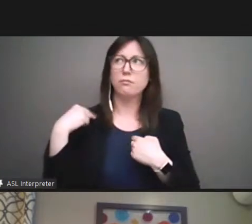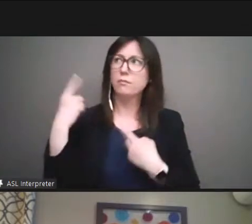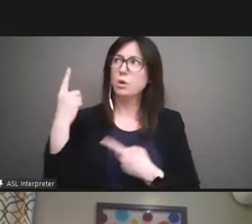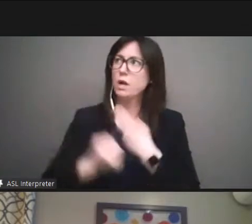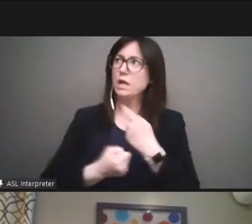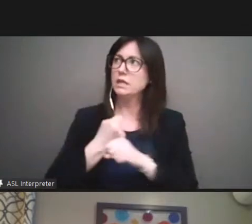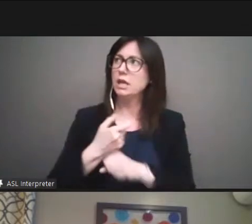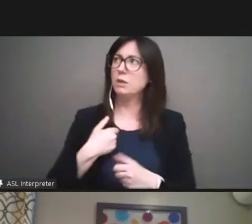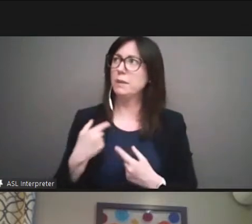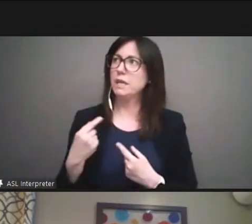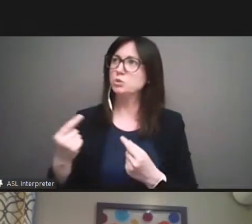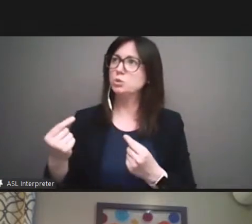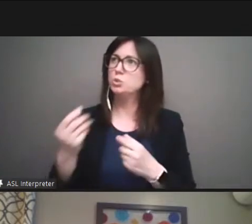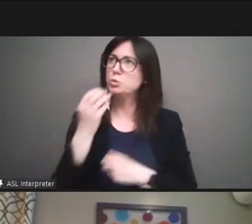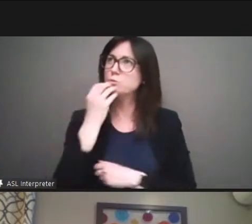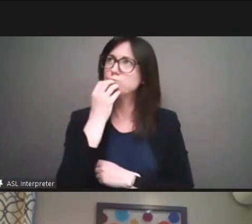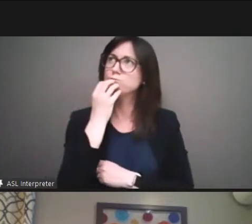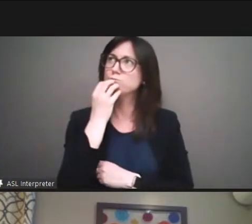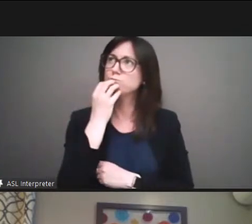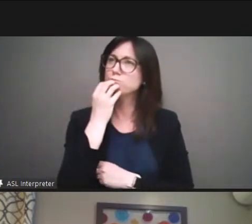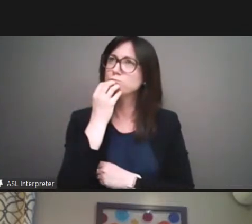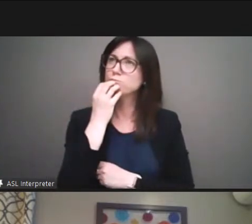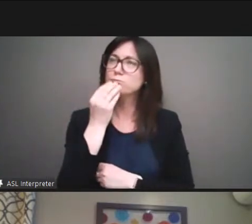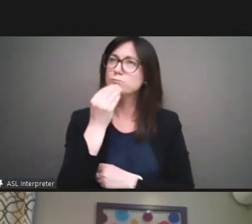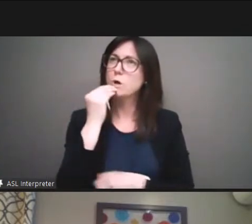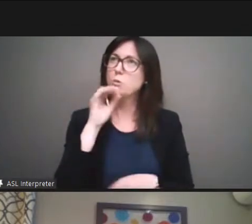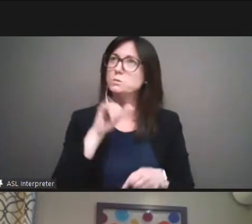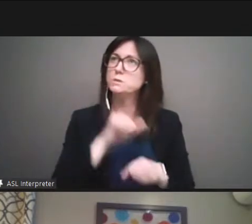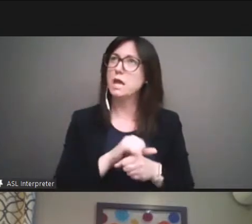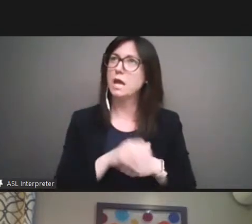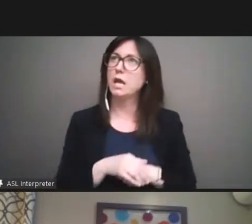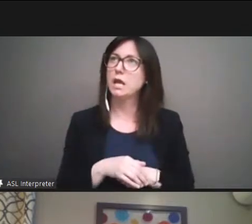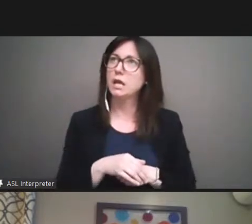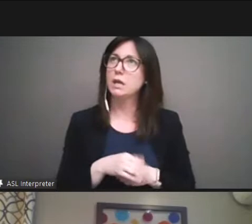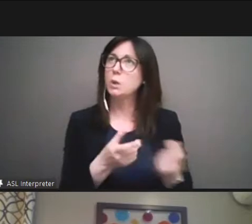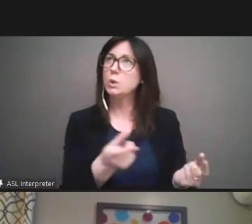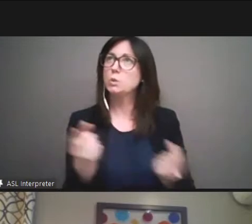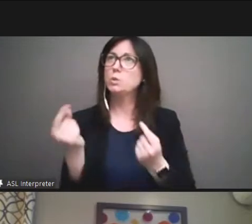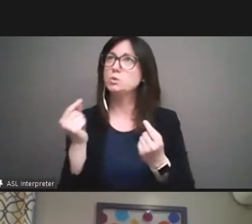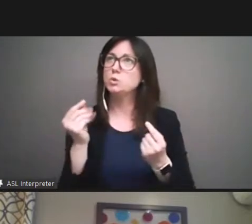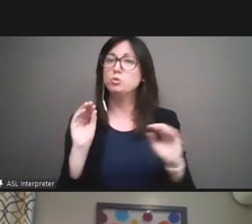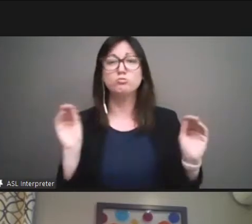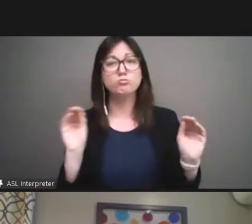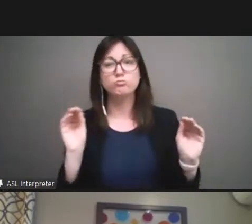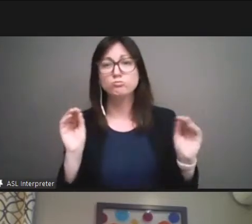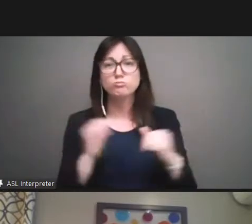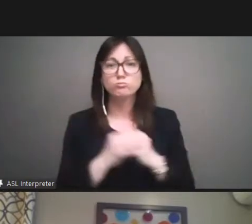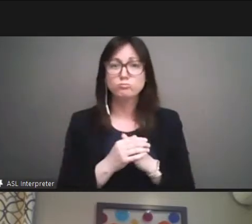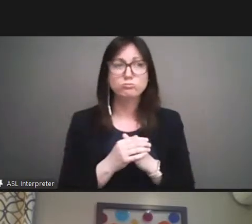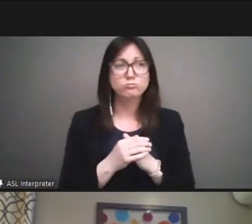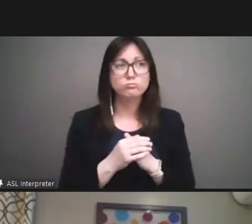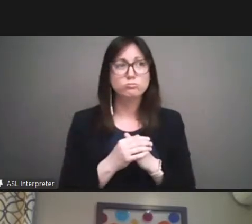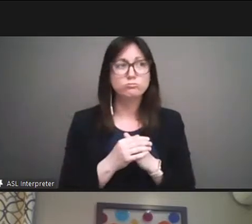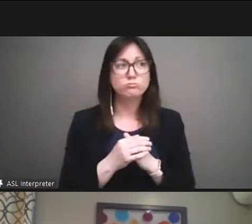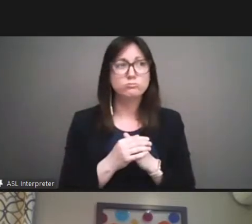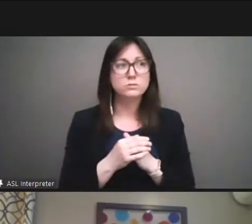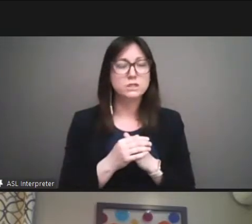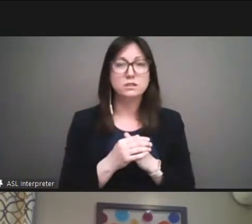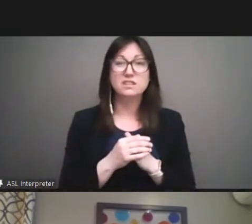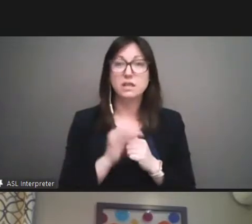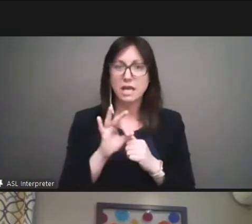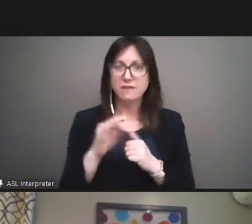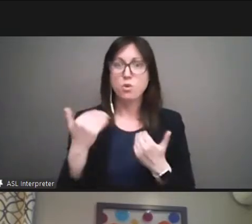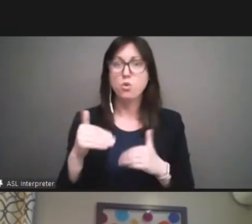because I didn't really move or go anywhere. And if I did, that was then like a